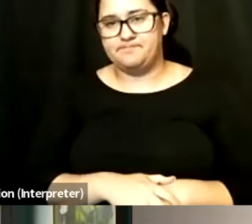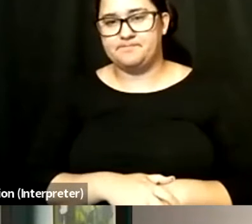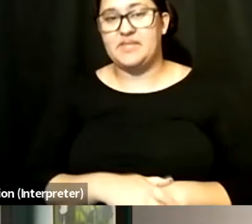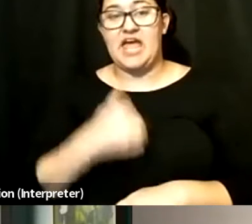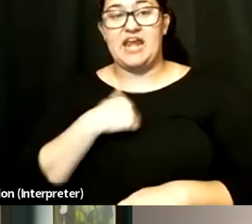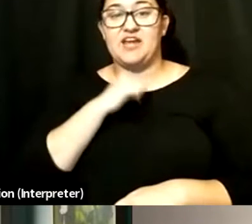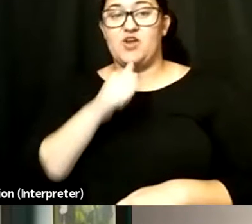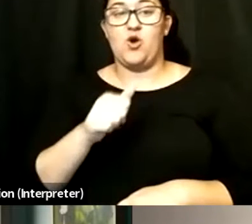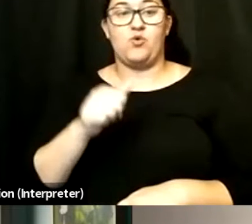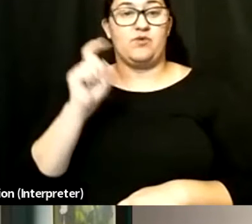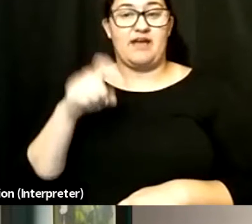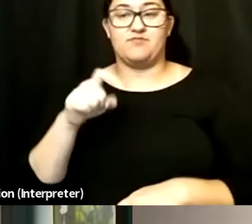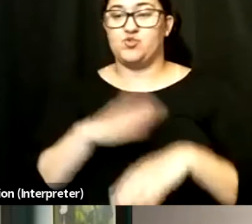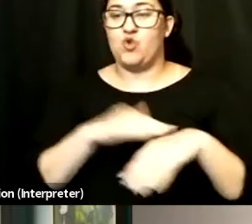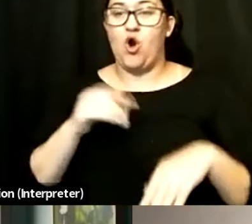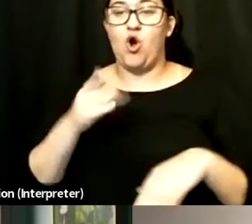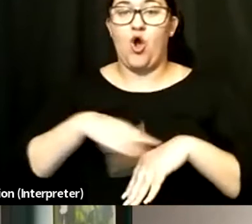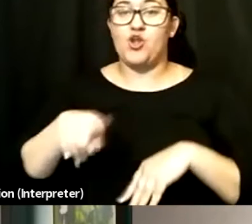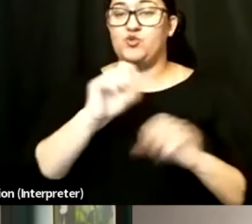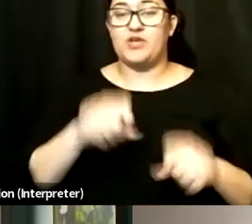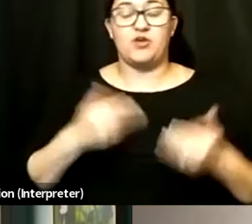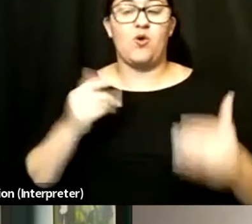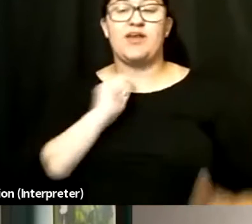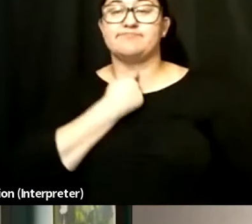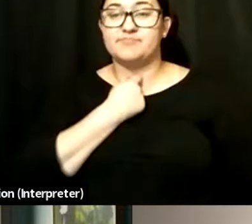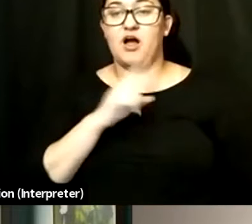have to call on you. You can just unmute yourselves and go for